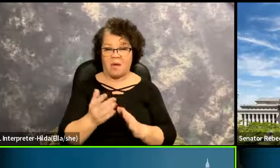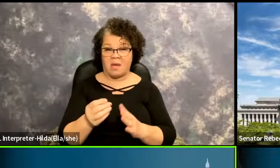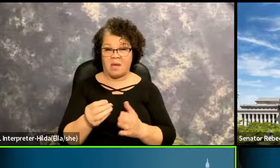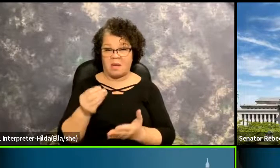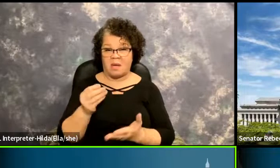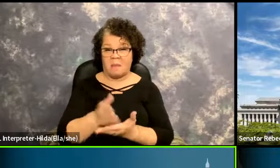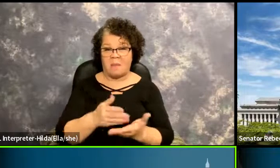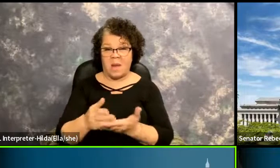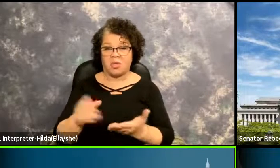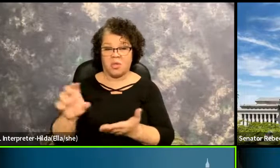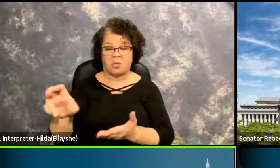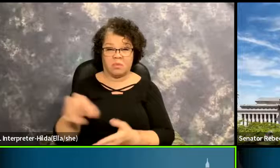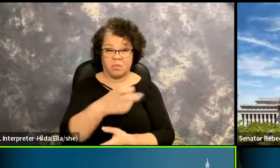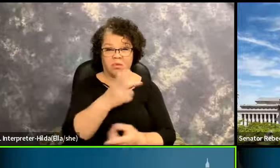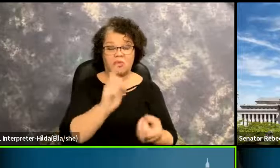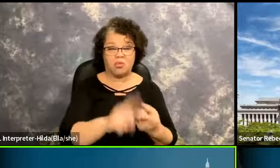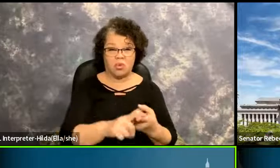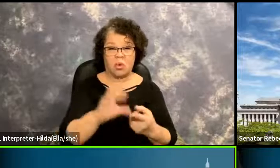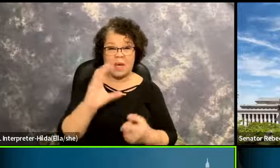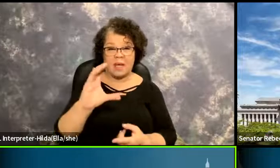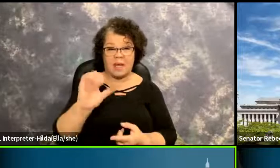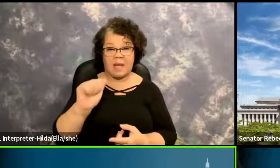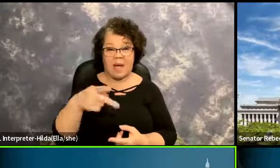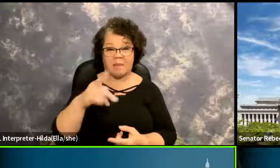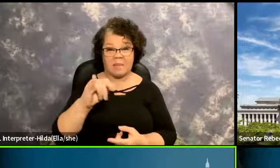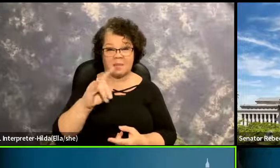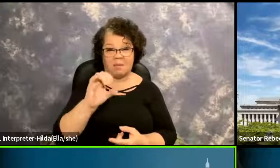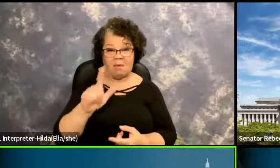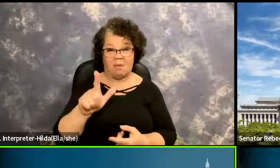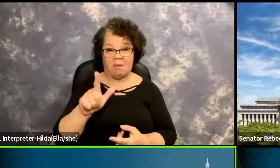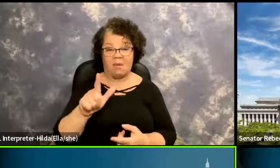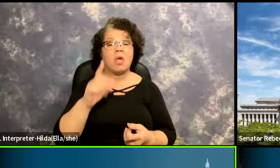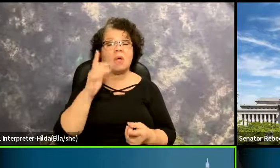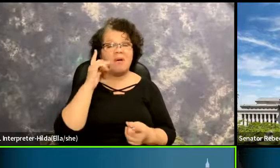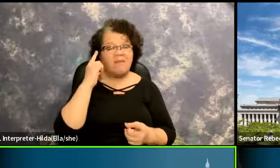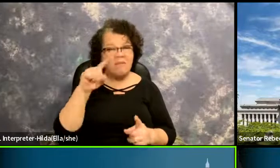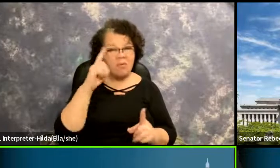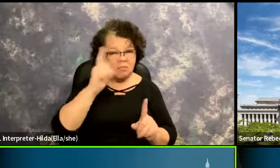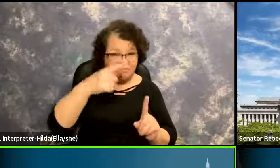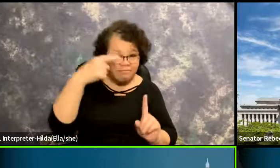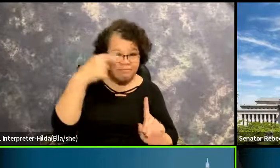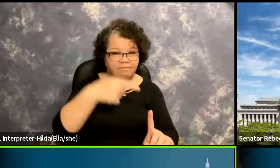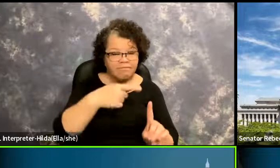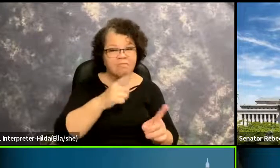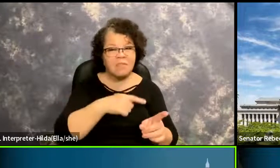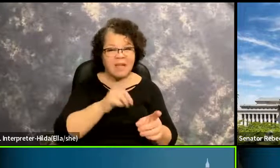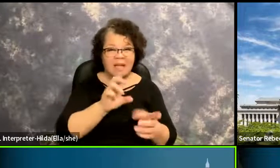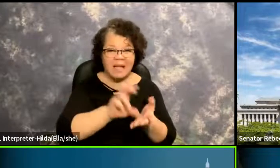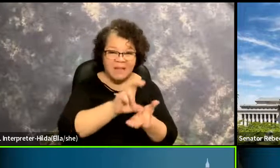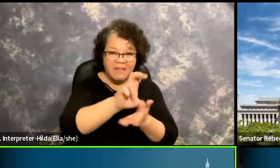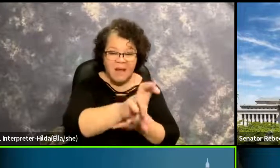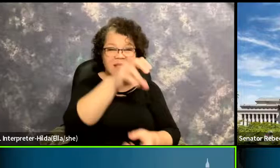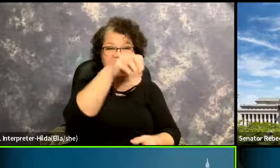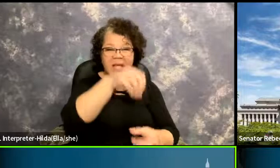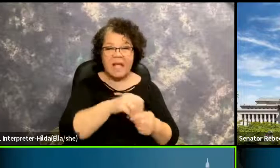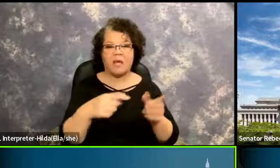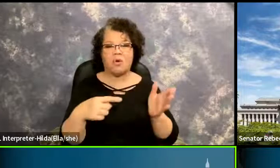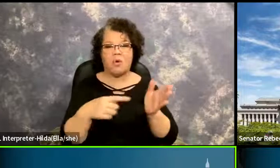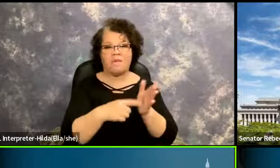the capital budget was specifically to invest in affordable